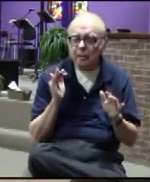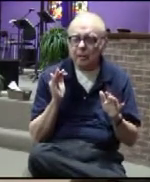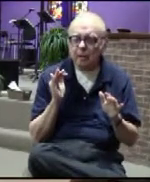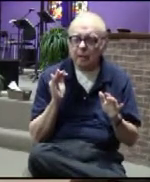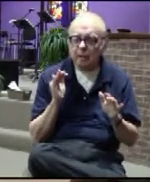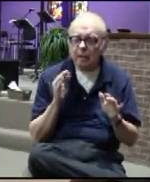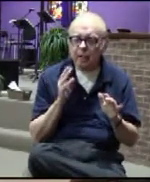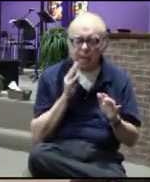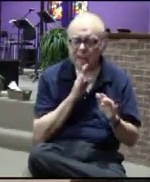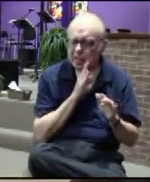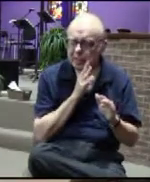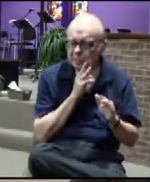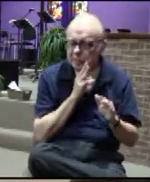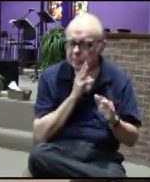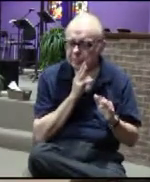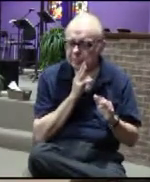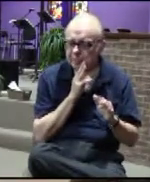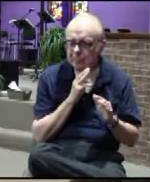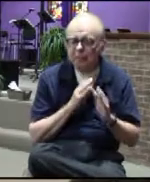my son just got baptized